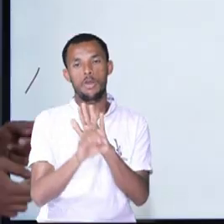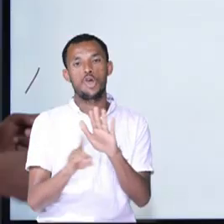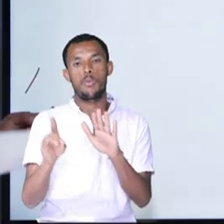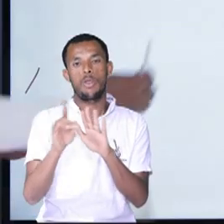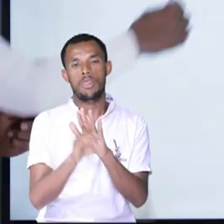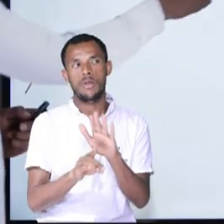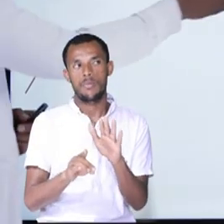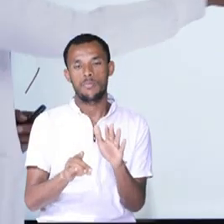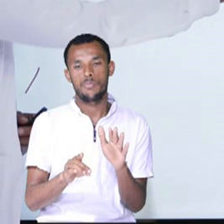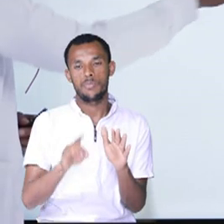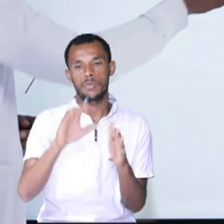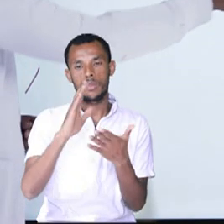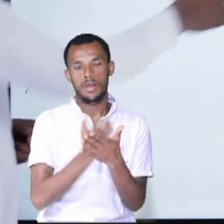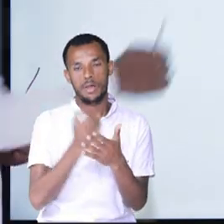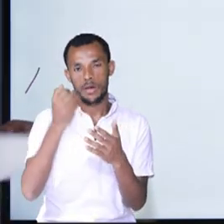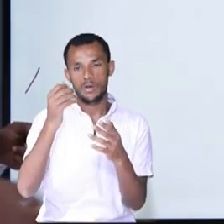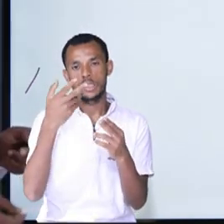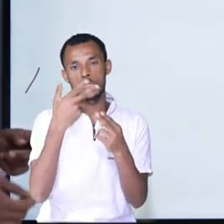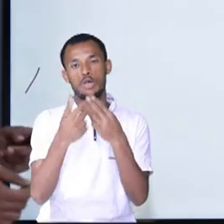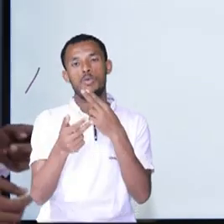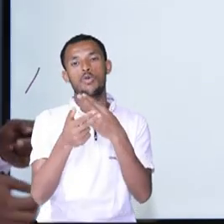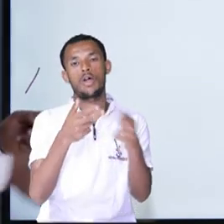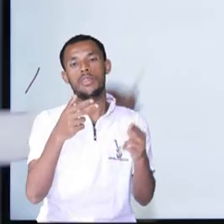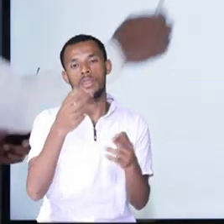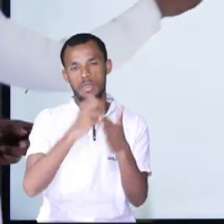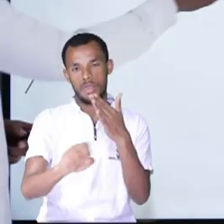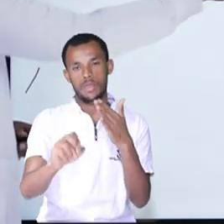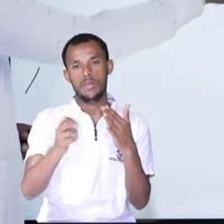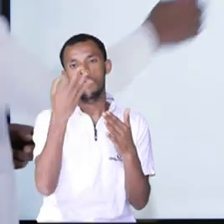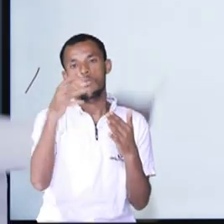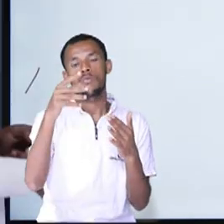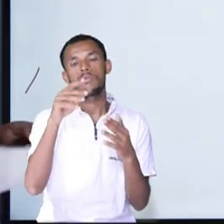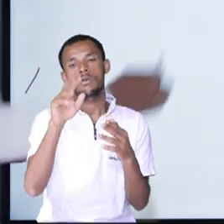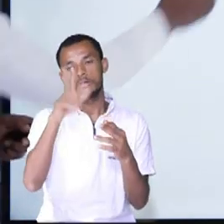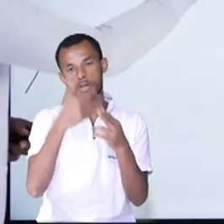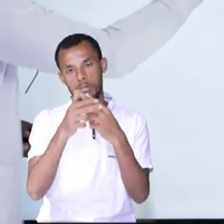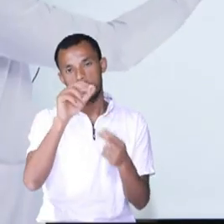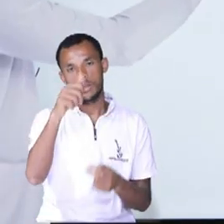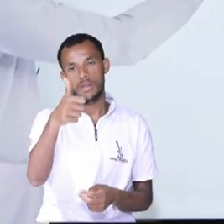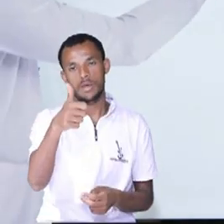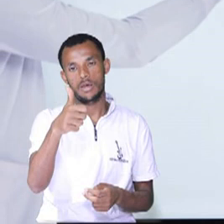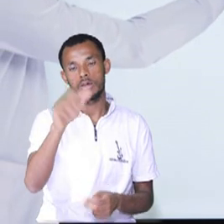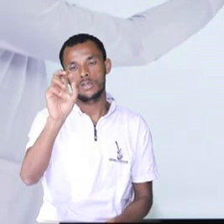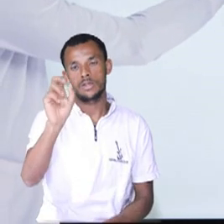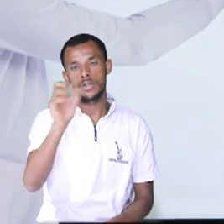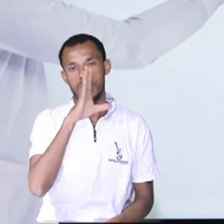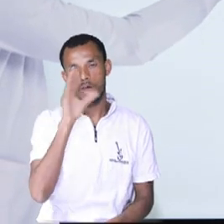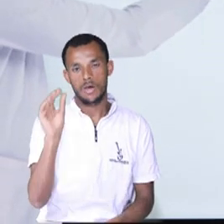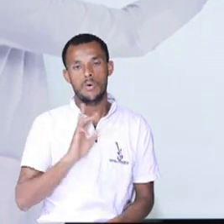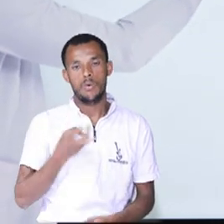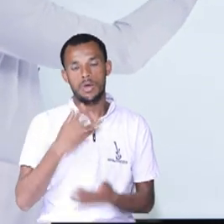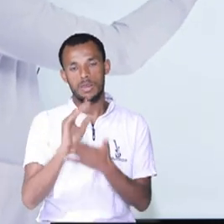denominator. Therefore, take the product of the denominator. That means 3 times 10, 30, and